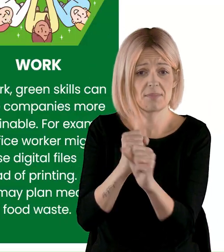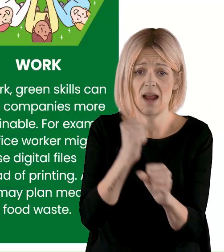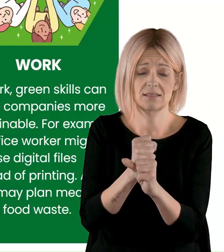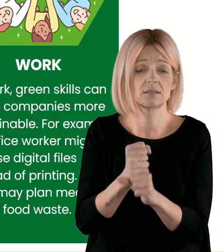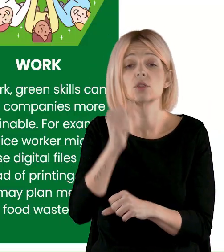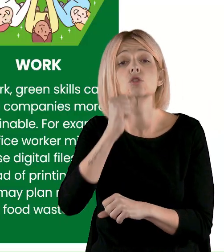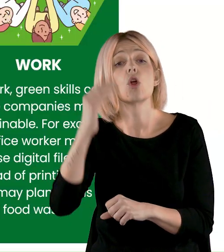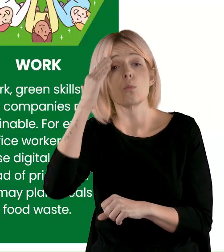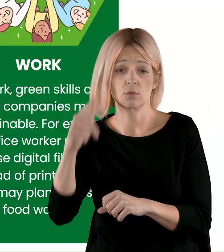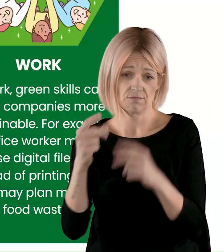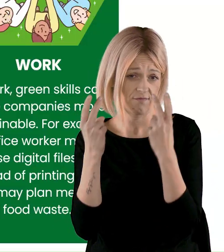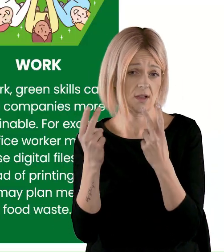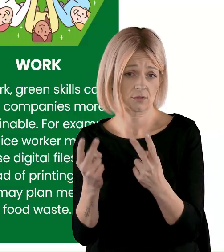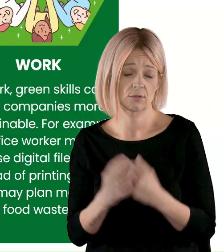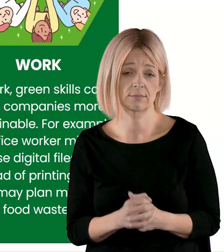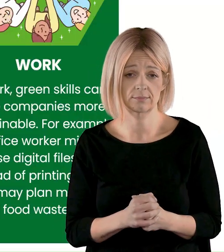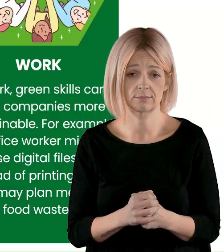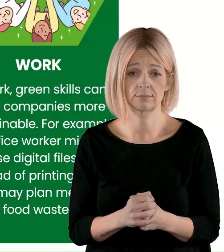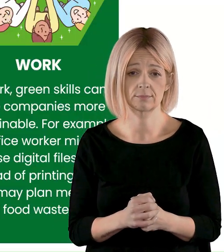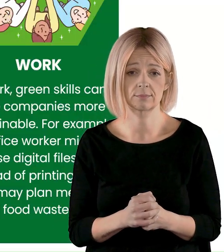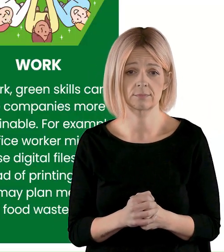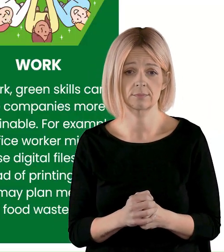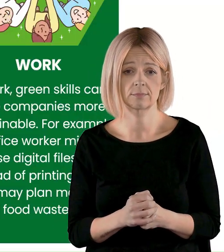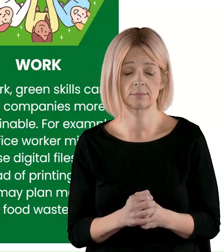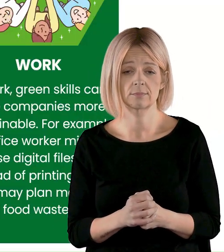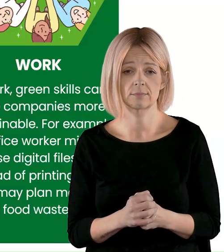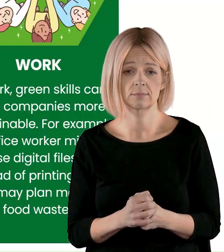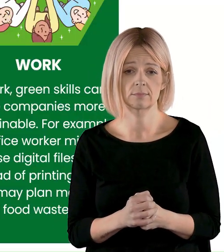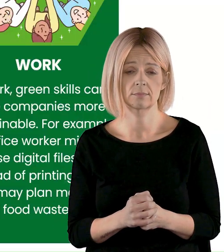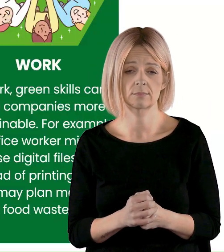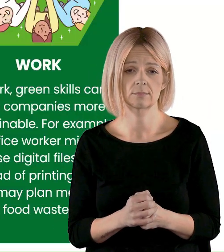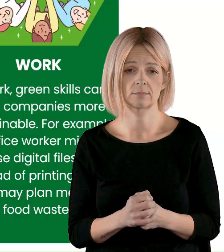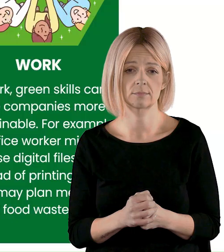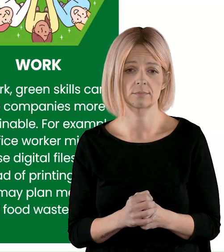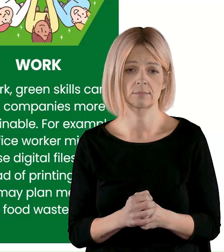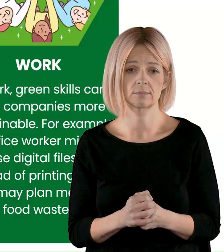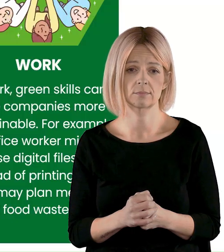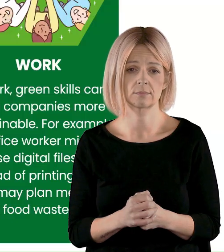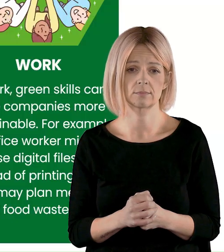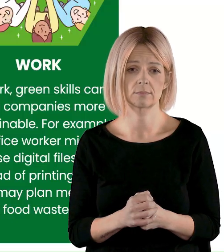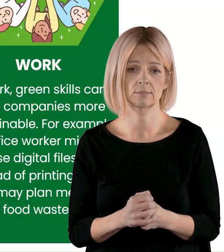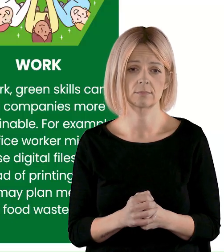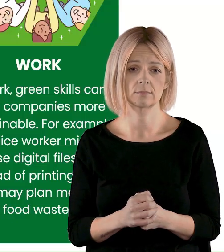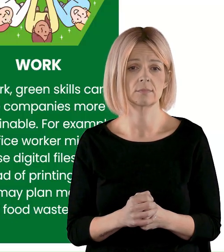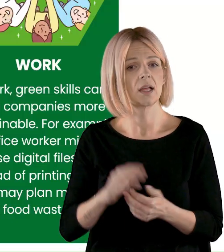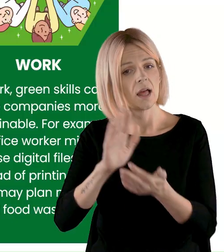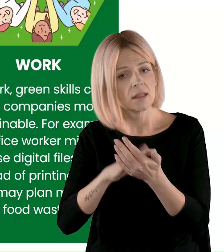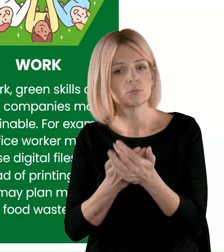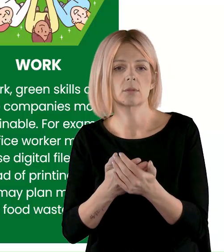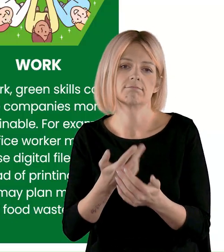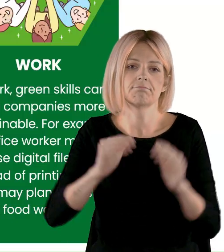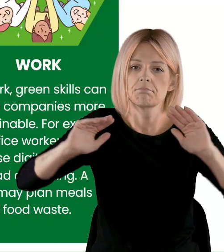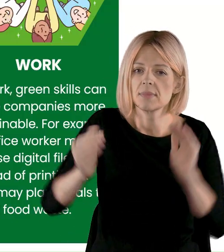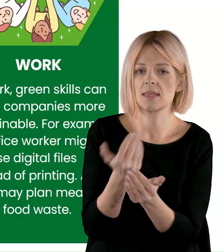aspect that green skills can be applied. For example, you can limit your printing and use